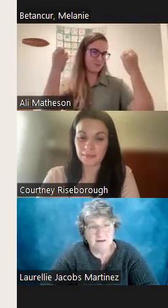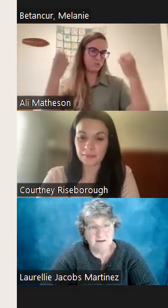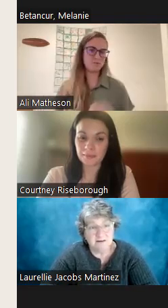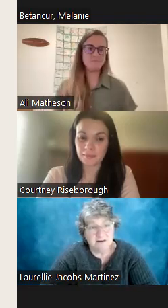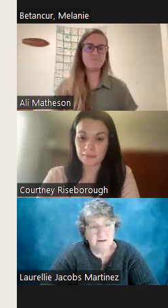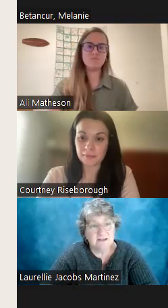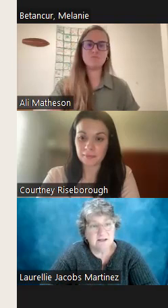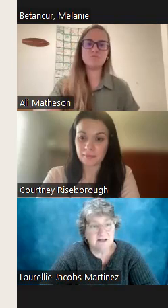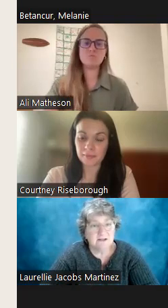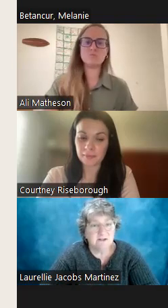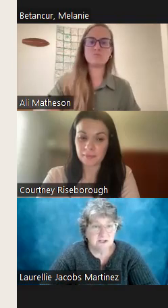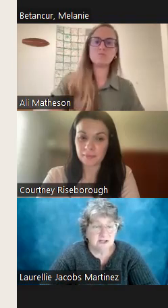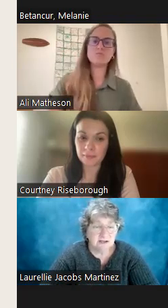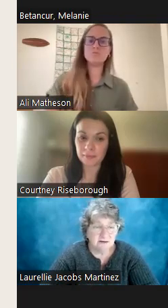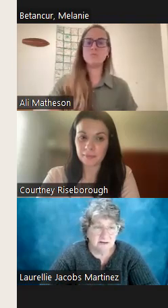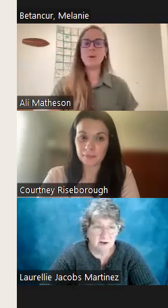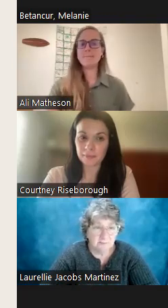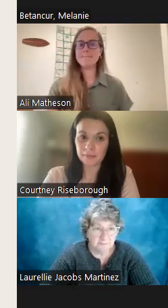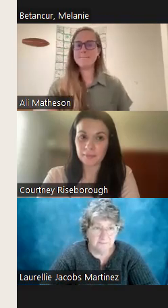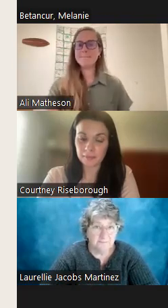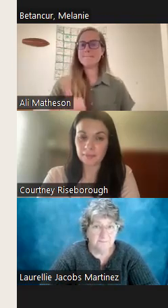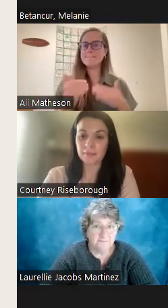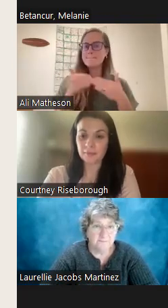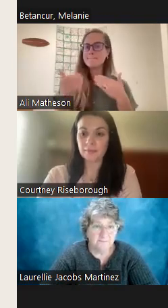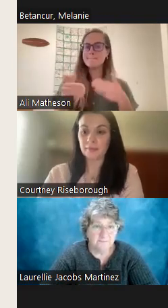that is connected to each ASL video.